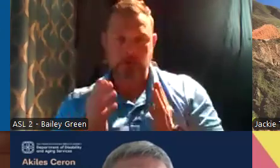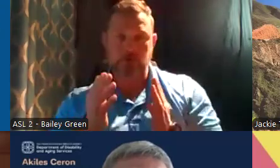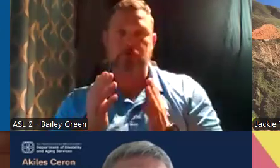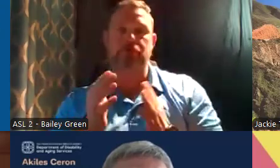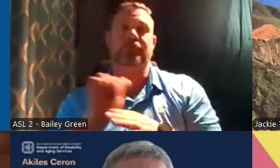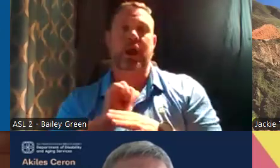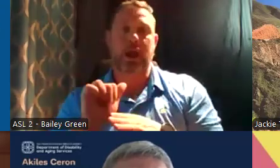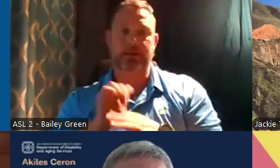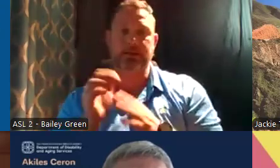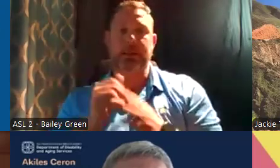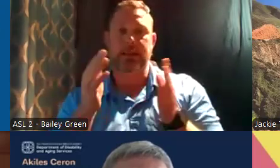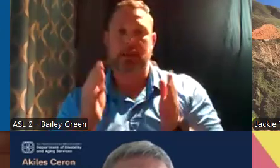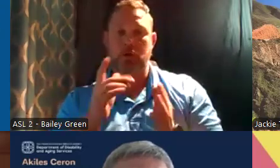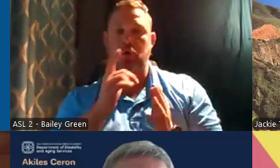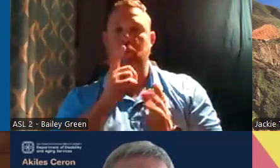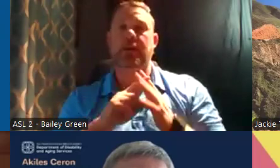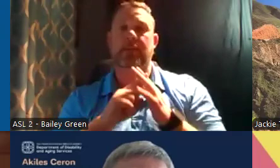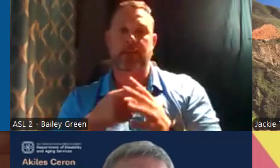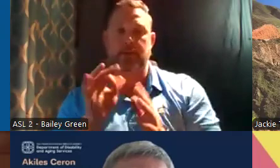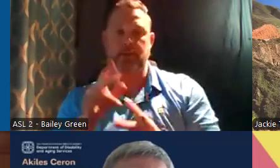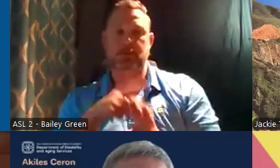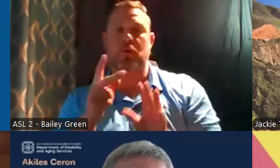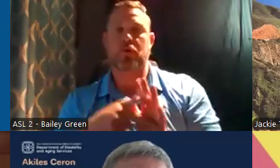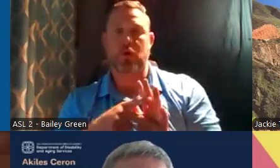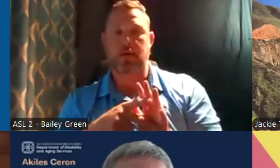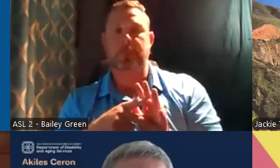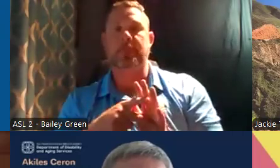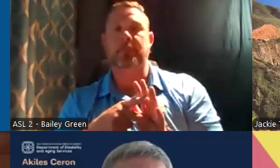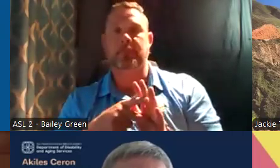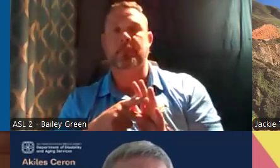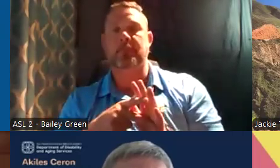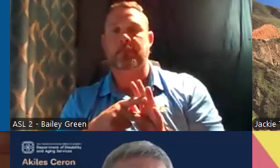practice leaders who are implementing these programs on the ground,